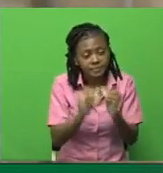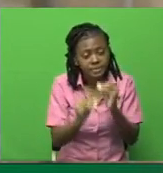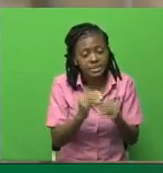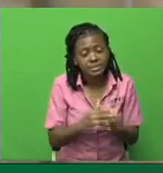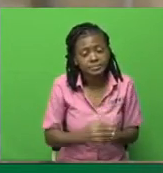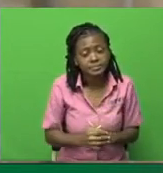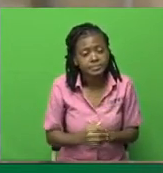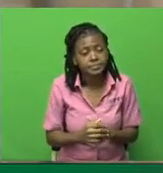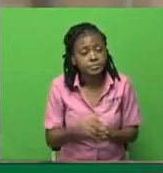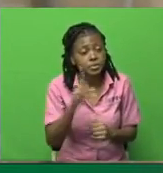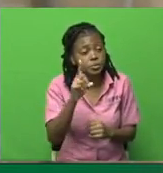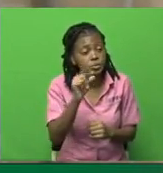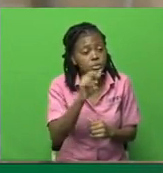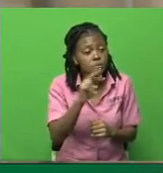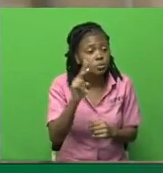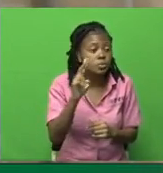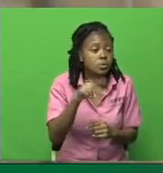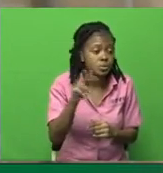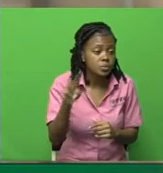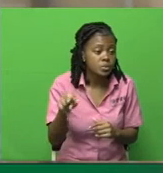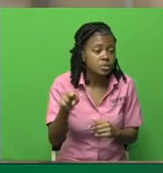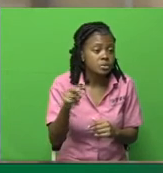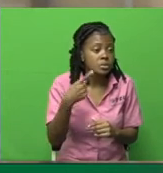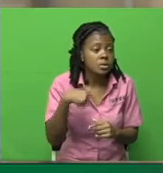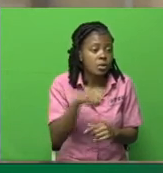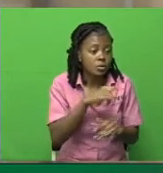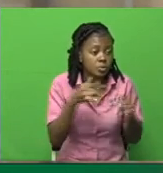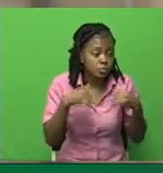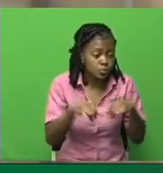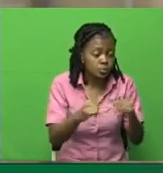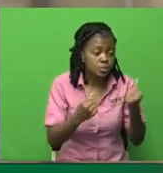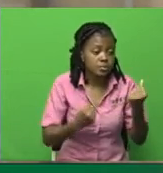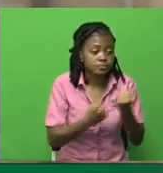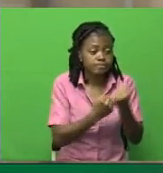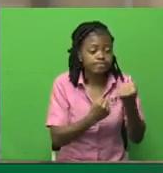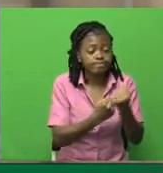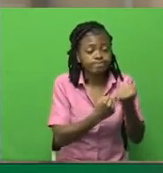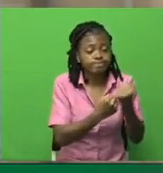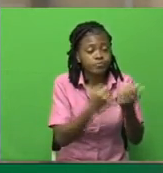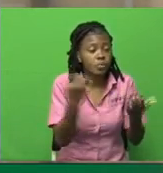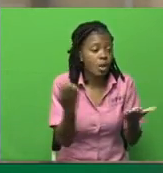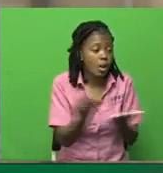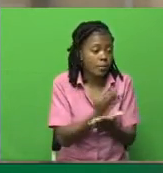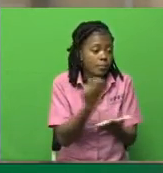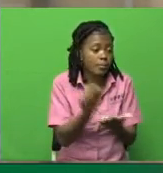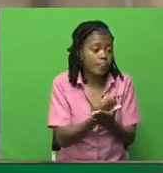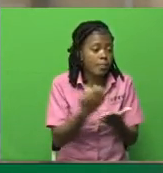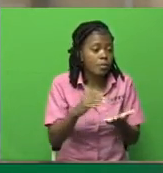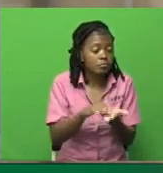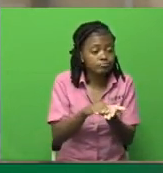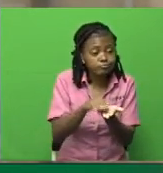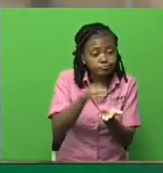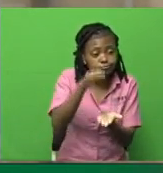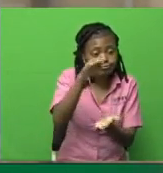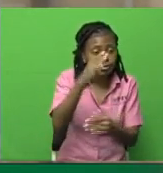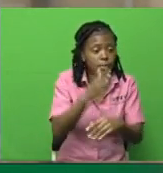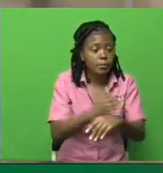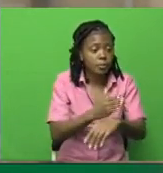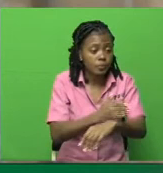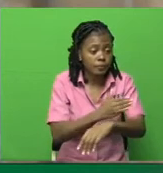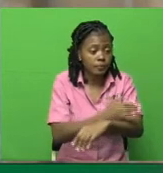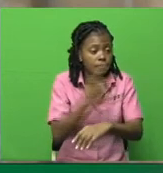support the socio-economic growth and the development of Trinidad and Tobago and has made significant investment in the